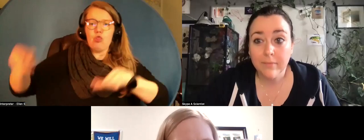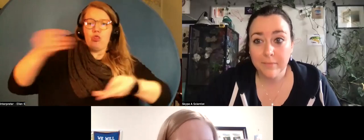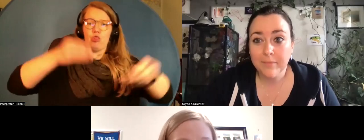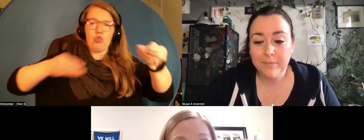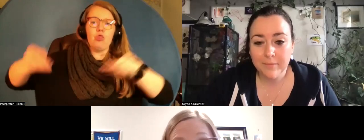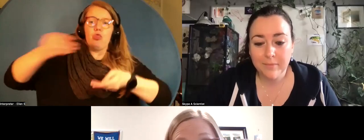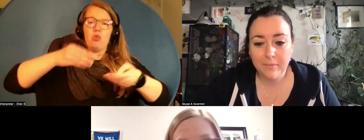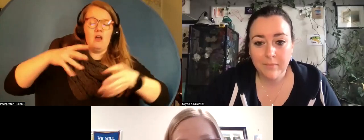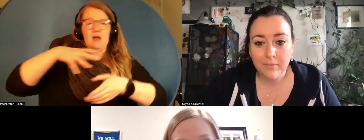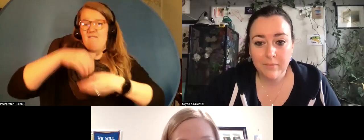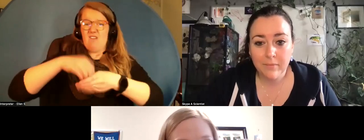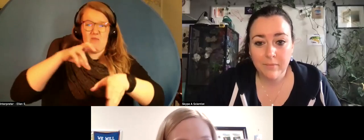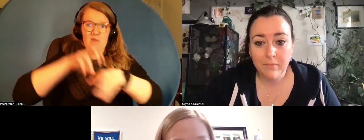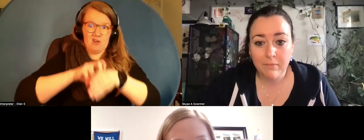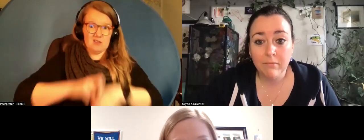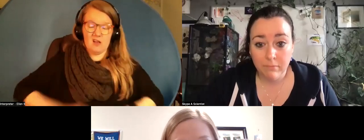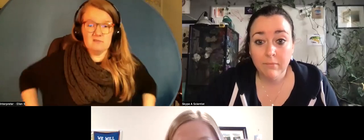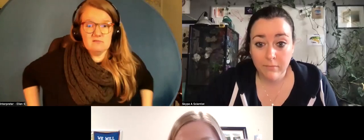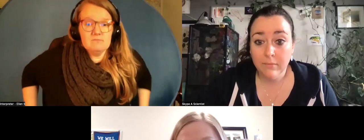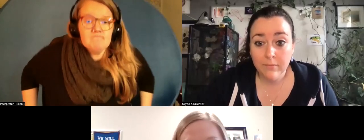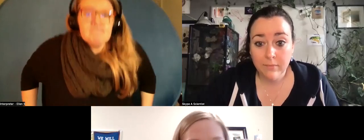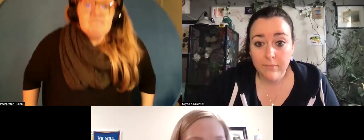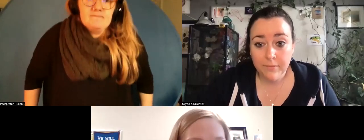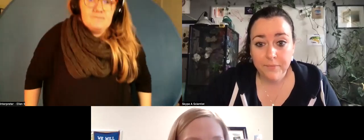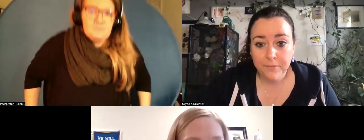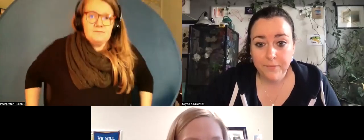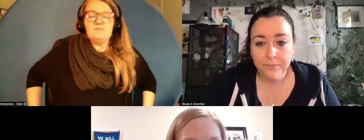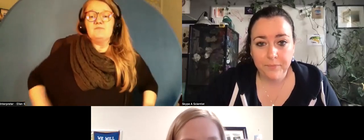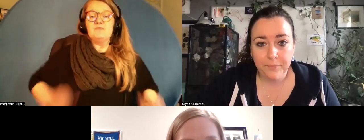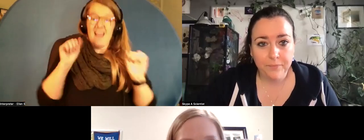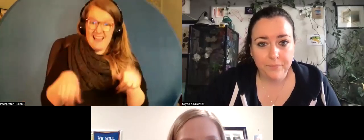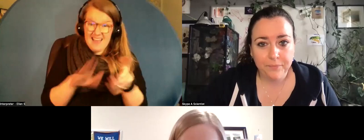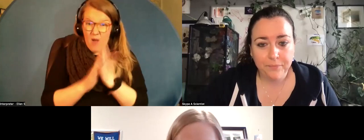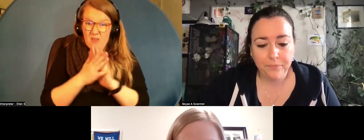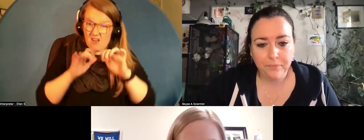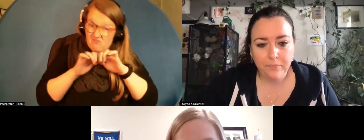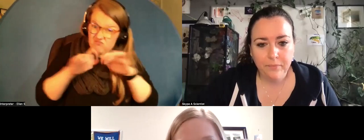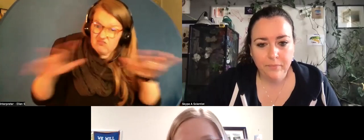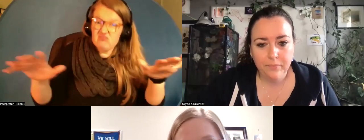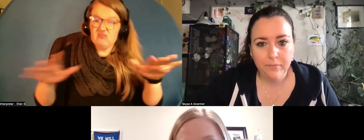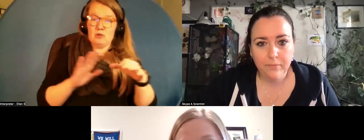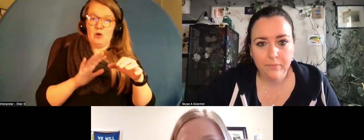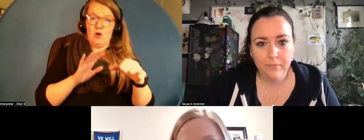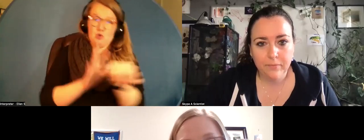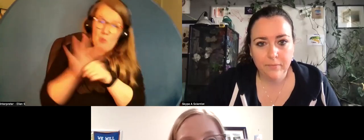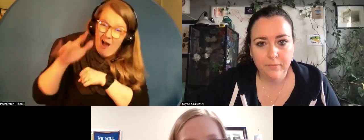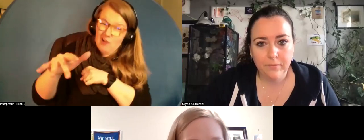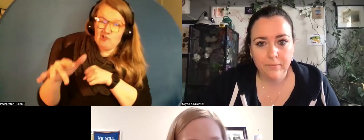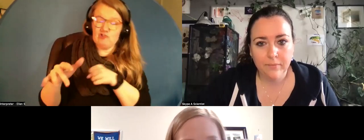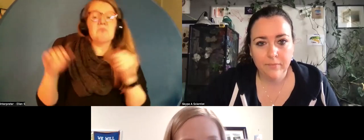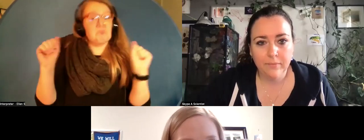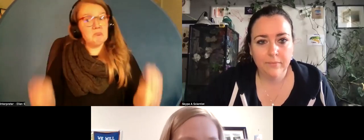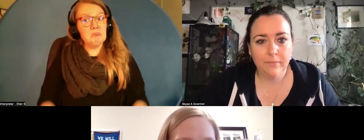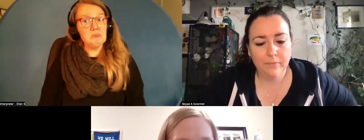process. Can it get out of hand? Could there be kind of an outbreak of a certain parasite that causes harm to the ecosystem?